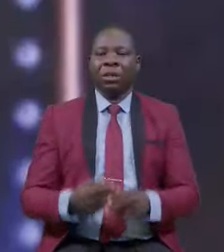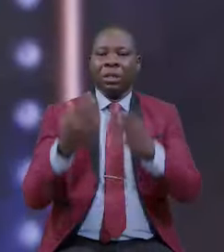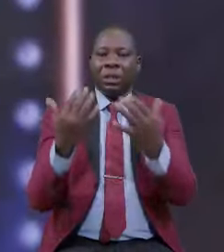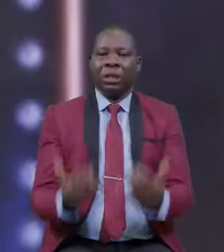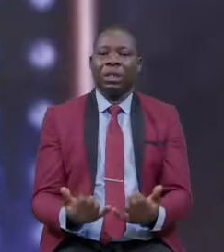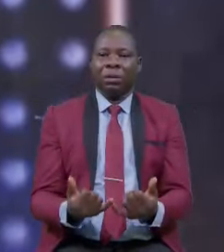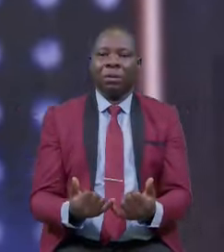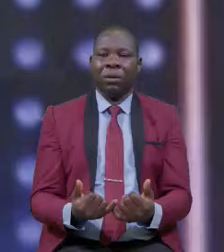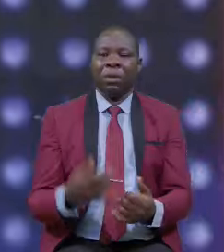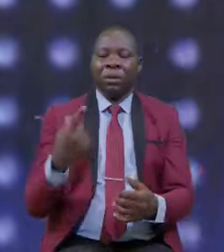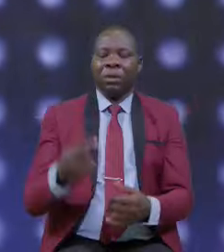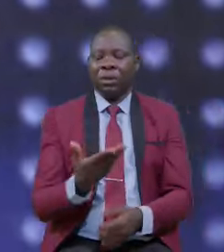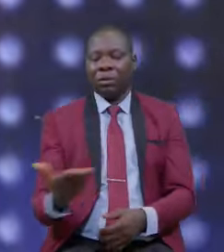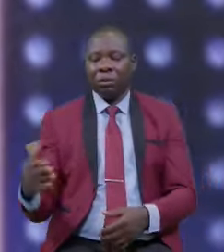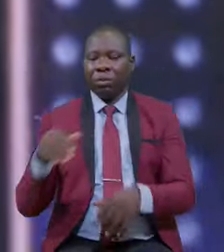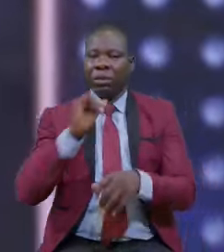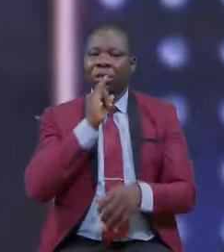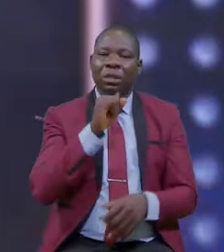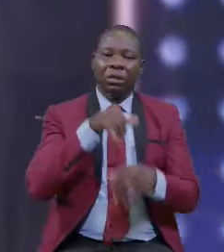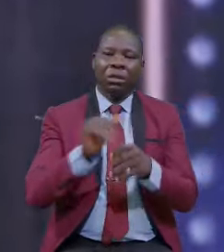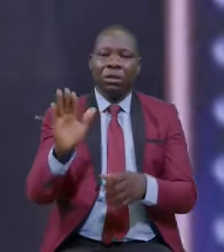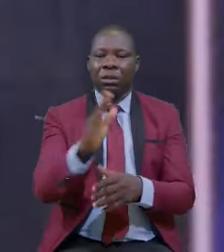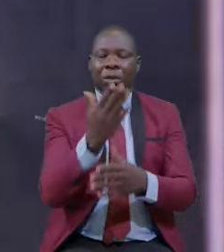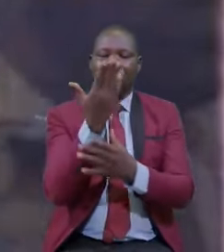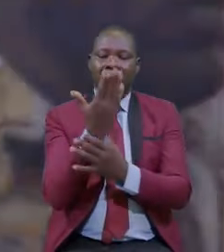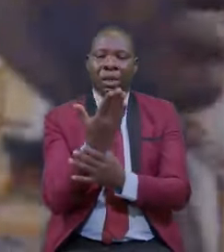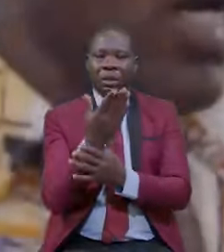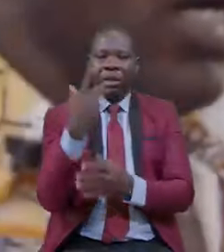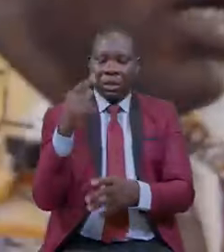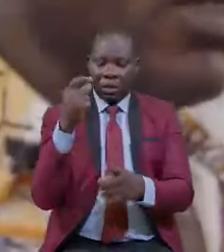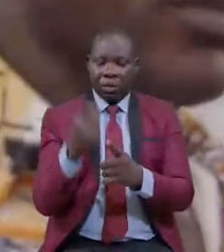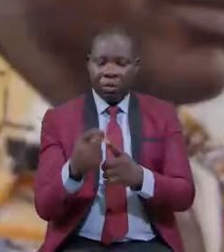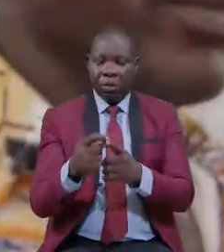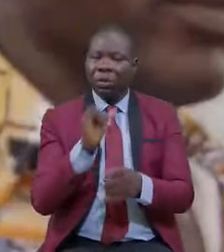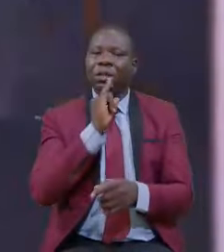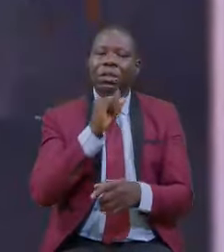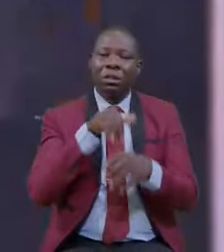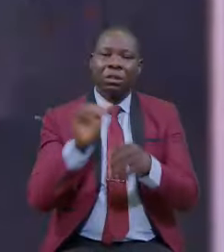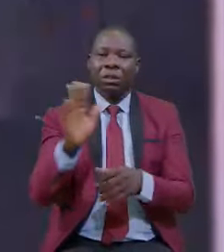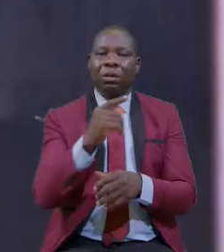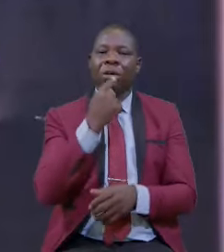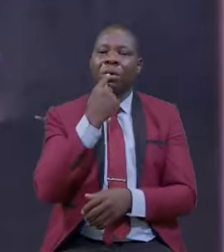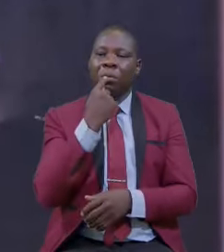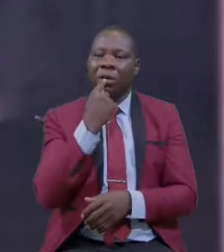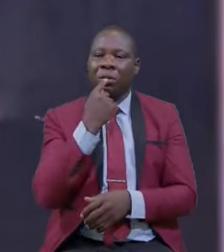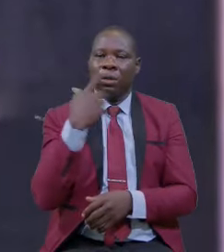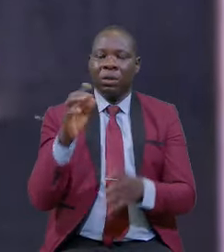your hand. The word is in your mouth. The Bible.